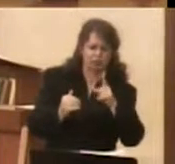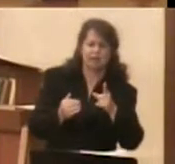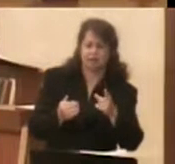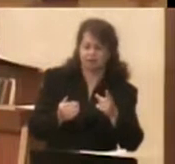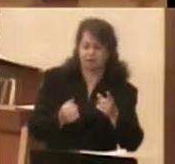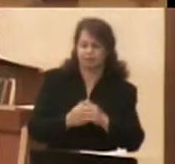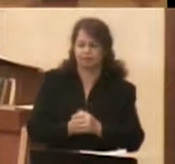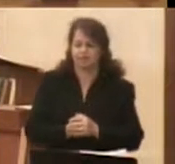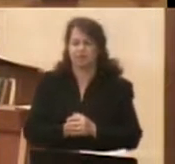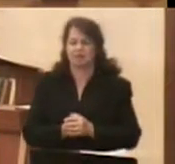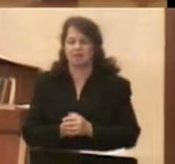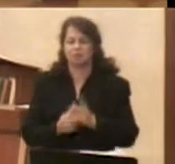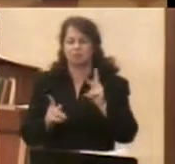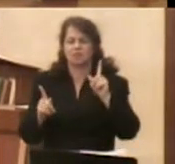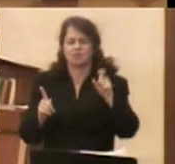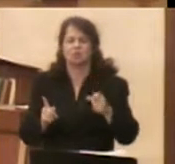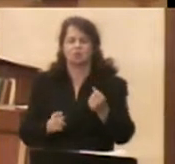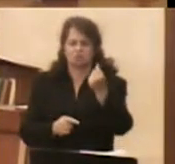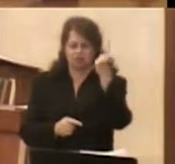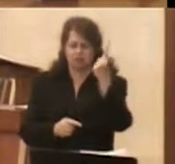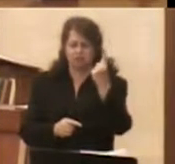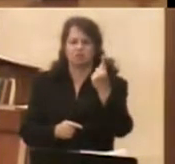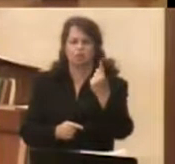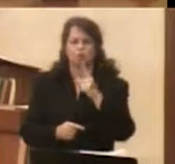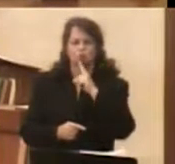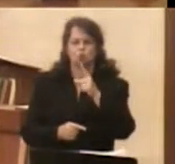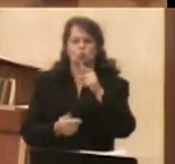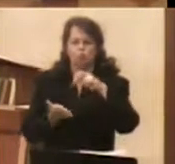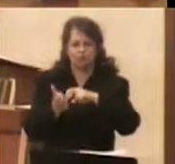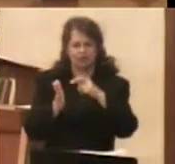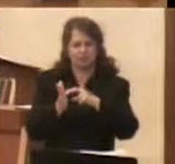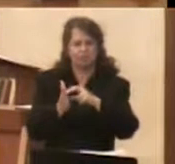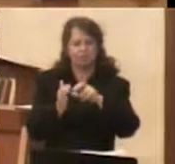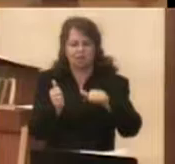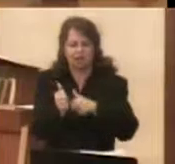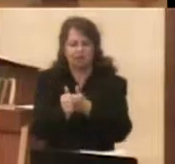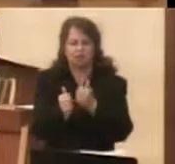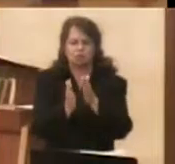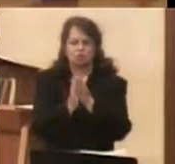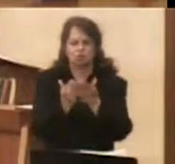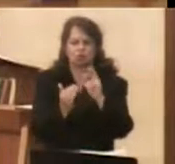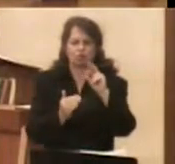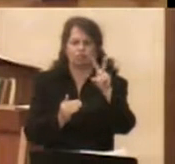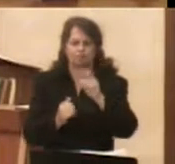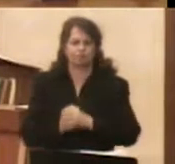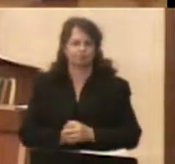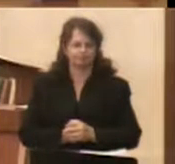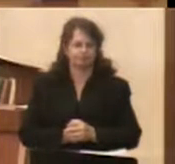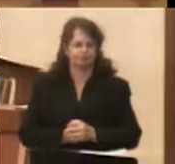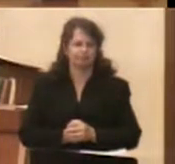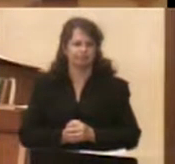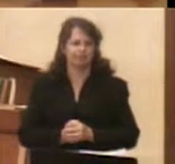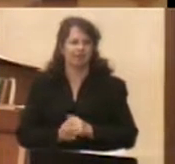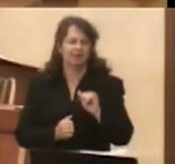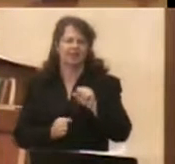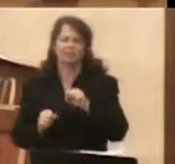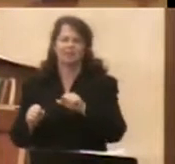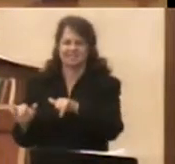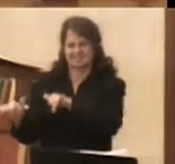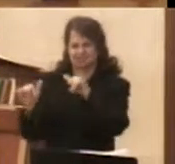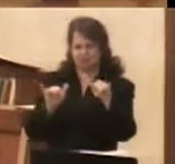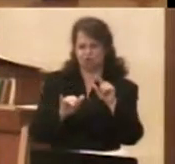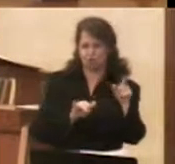this context. Reading Revelation can sometimes feel like when you go to a Shakespearean play or read